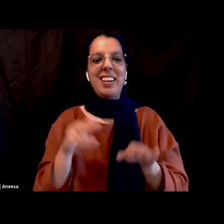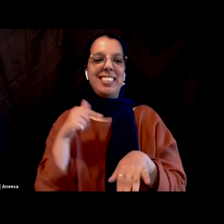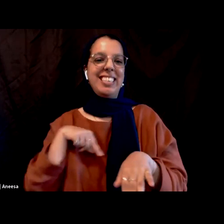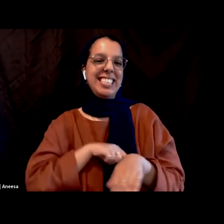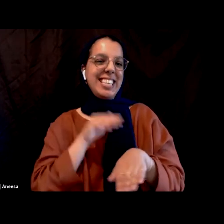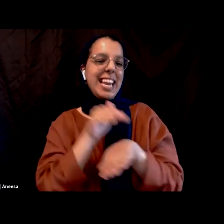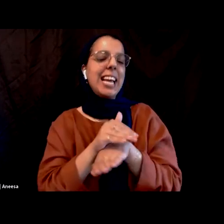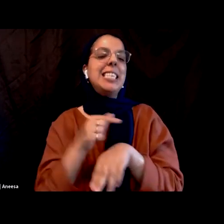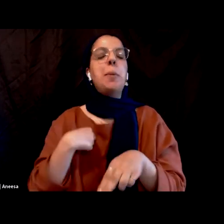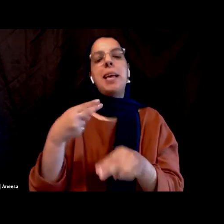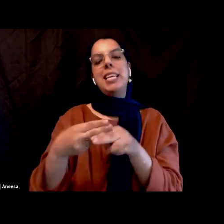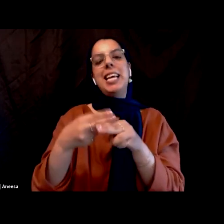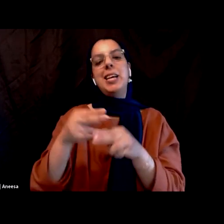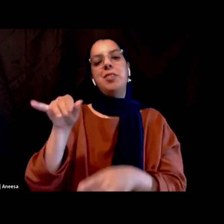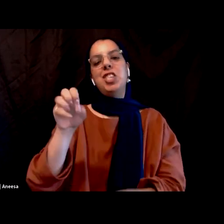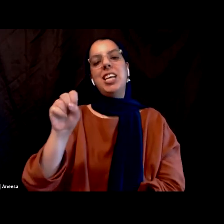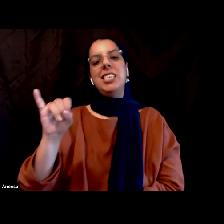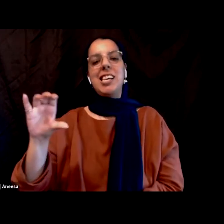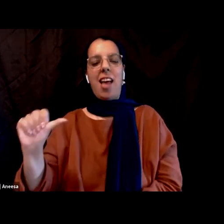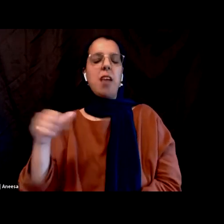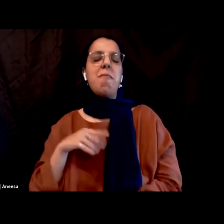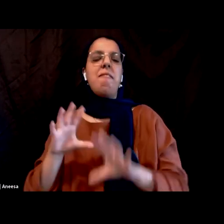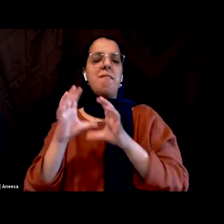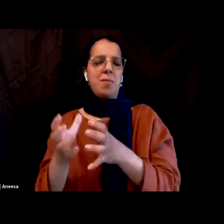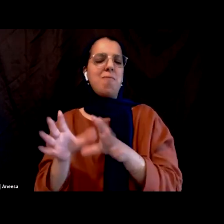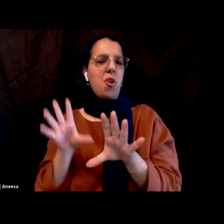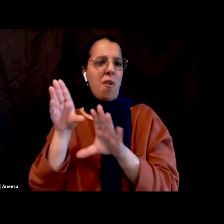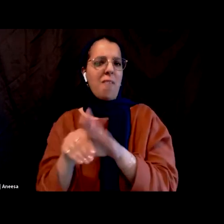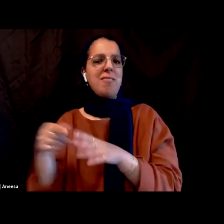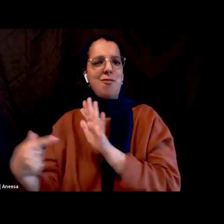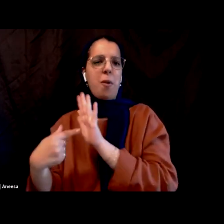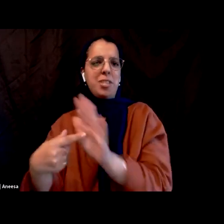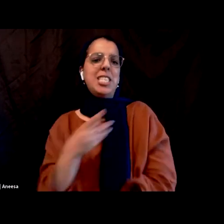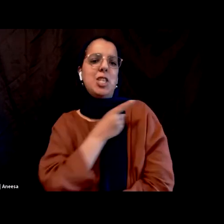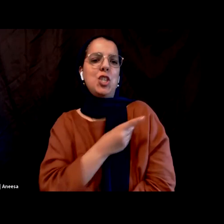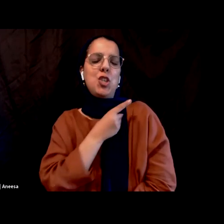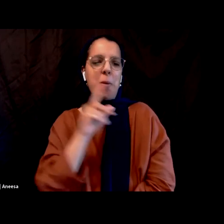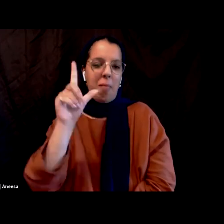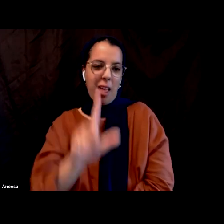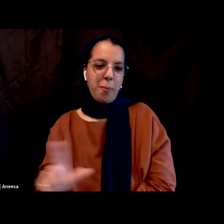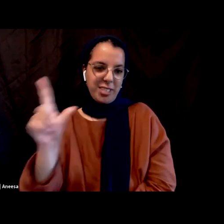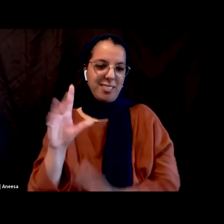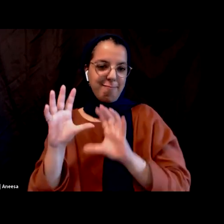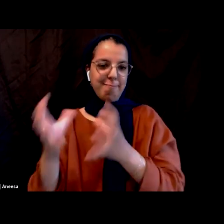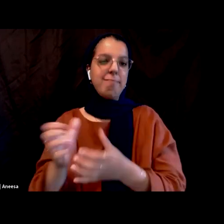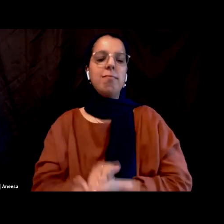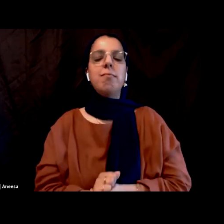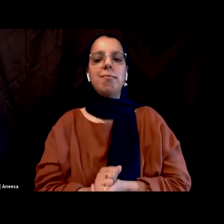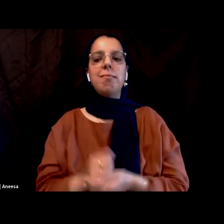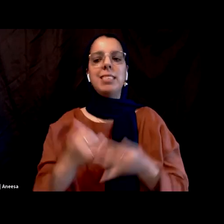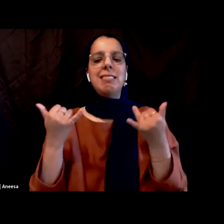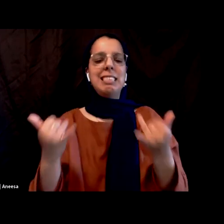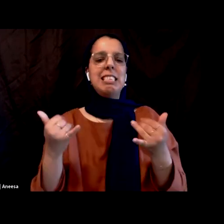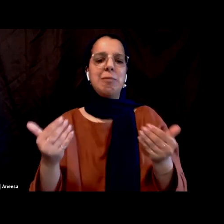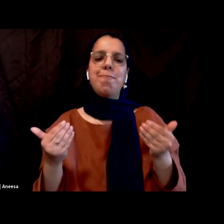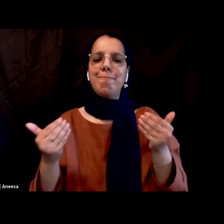of the group that's representing Durham Libraries. I would like to start tonight by reflecting upon the land